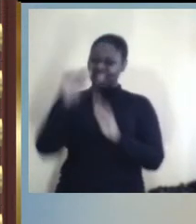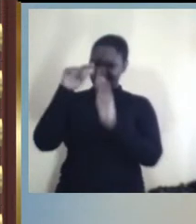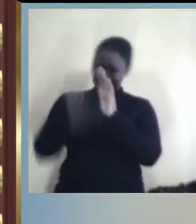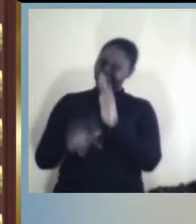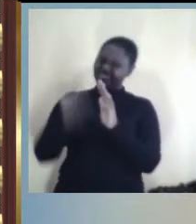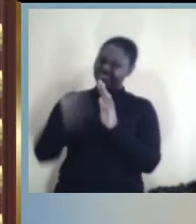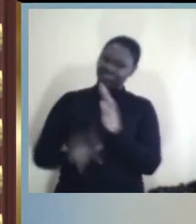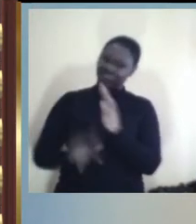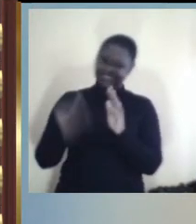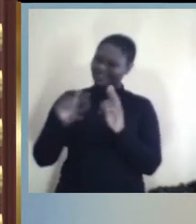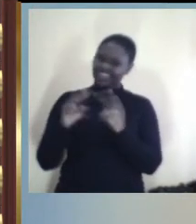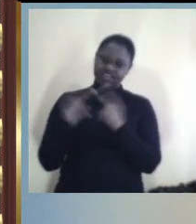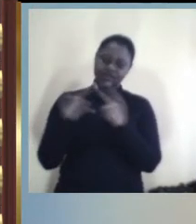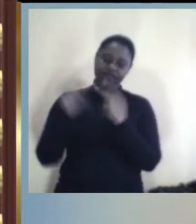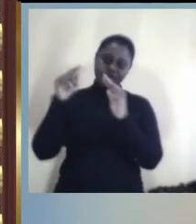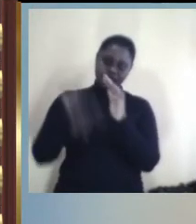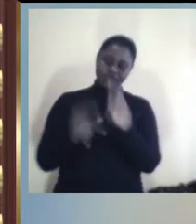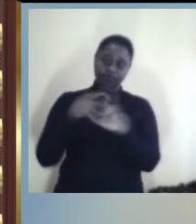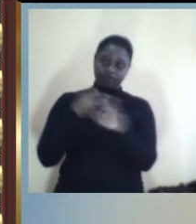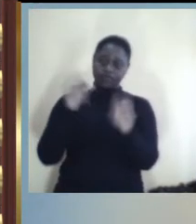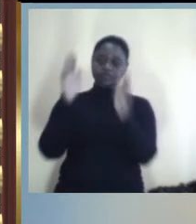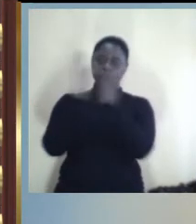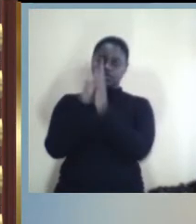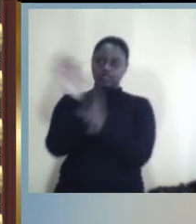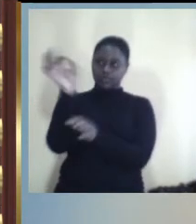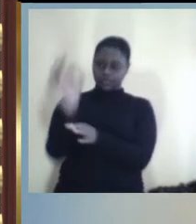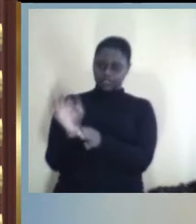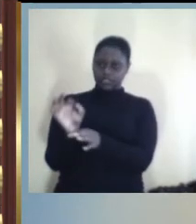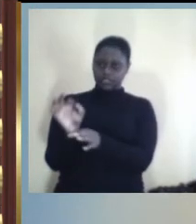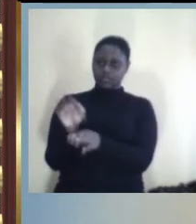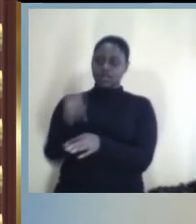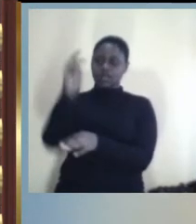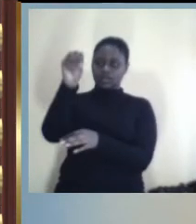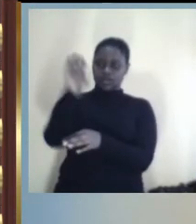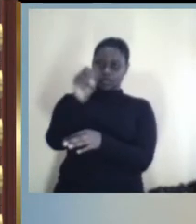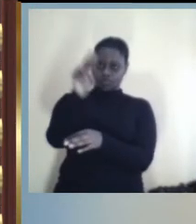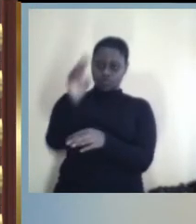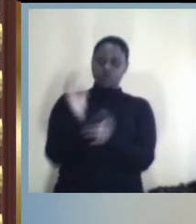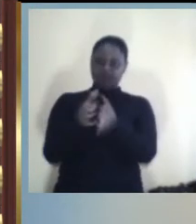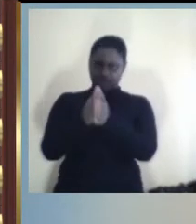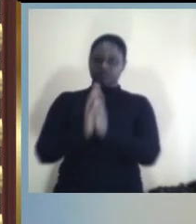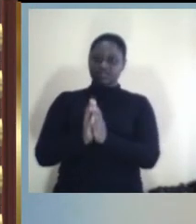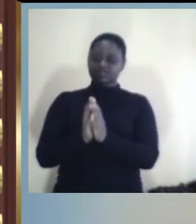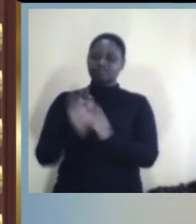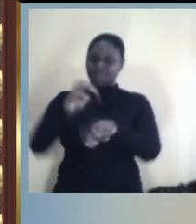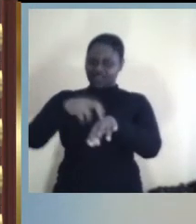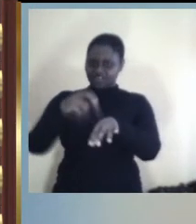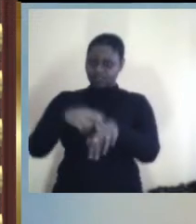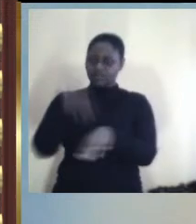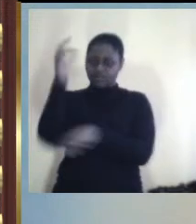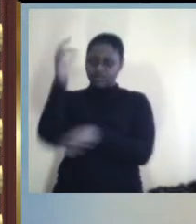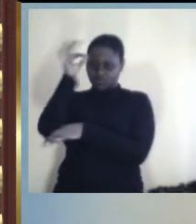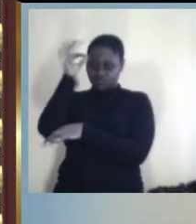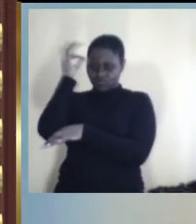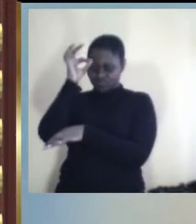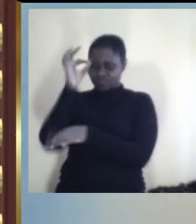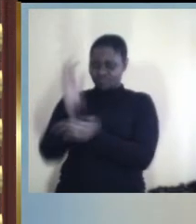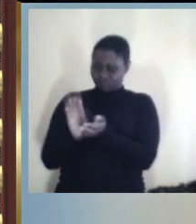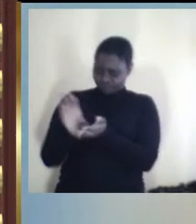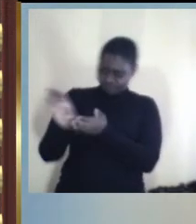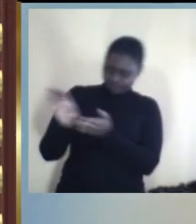less from the 10% that the AU is requiring our governments to allocate